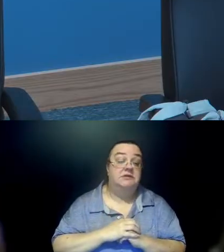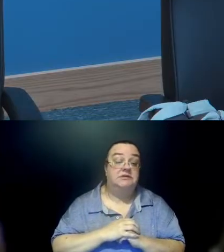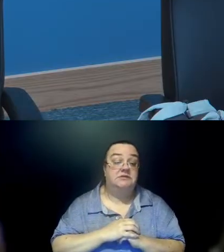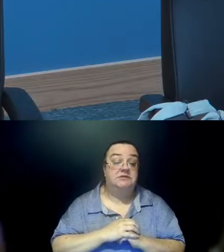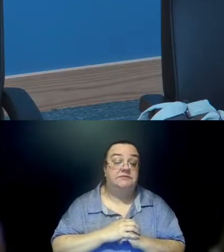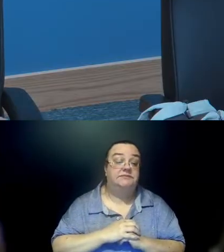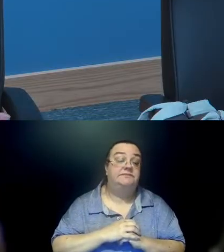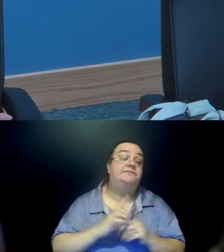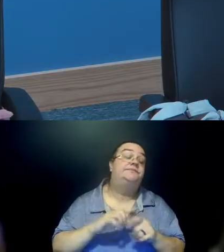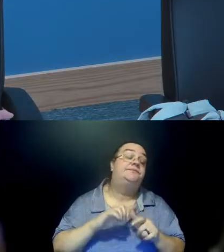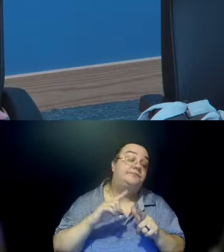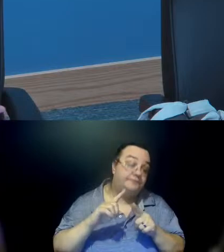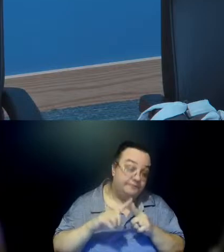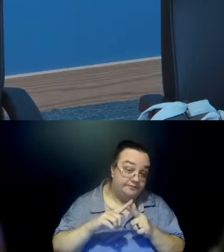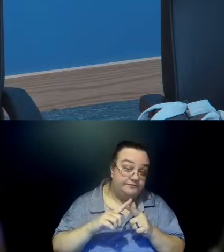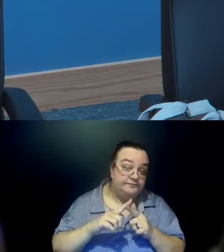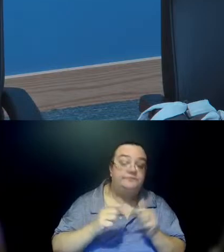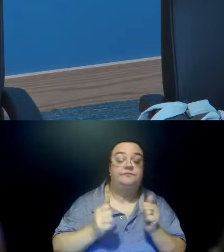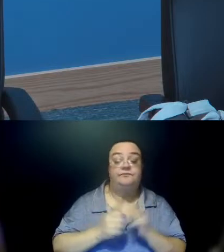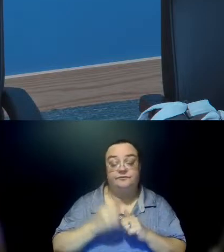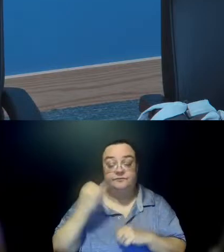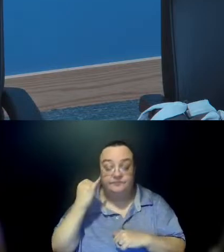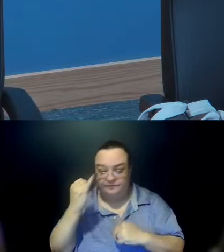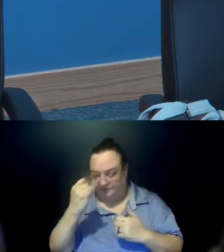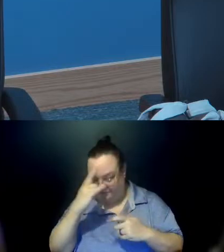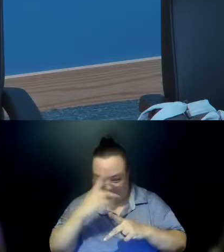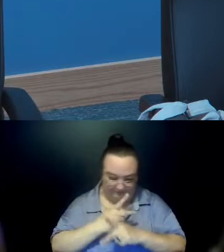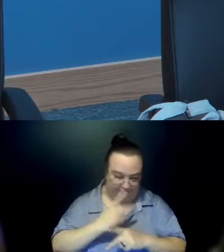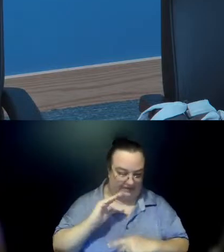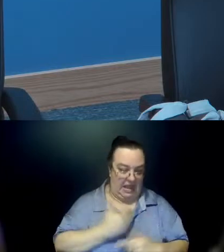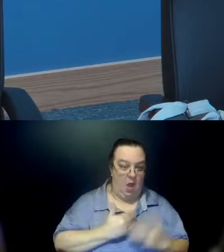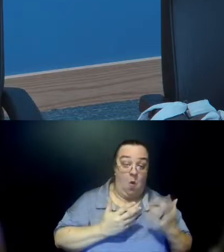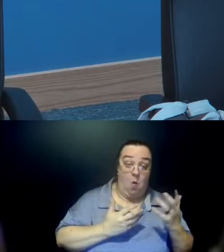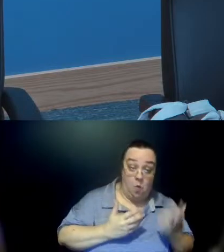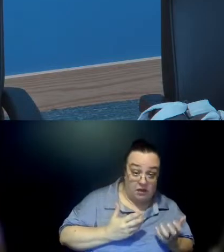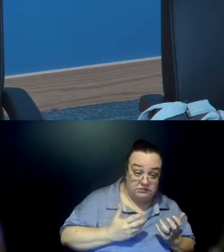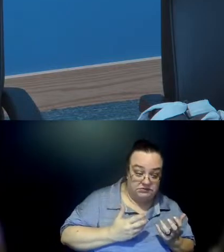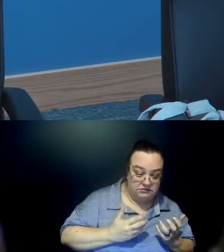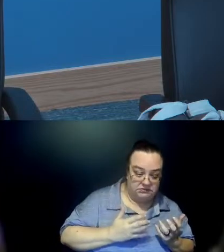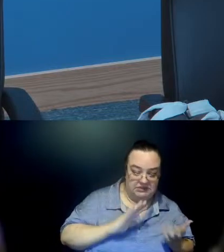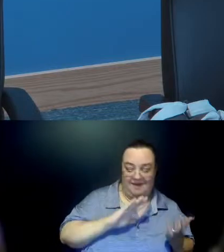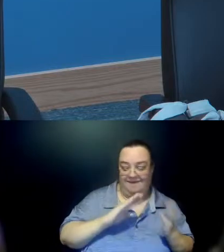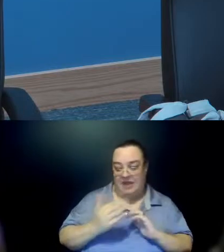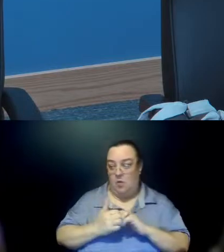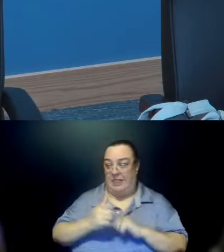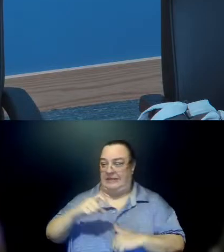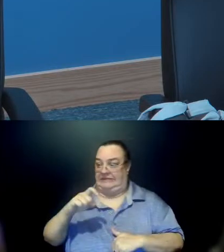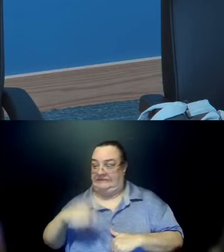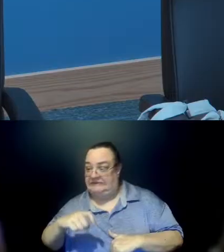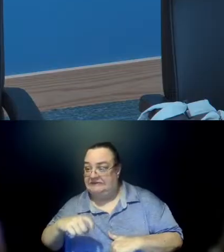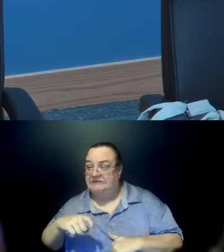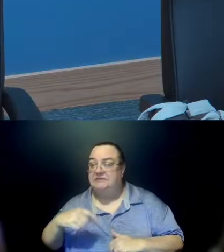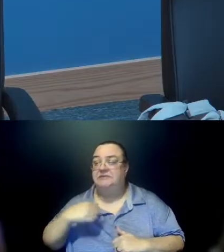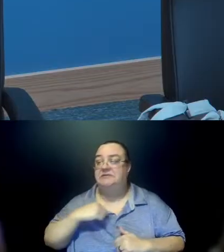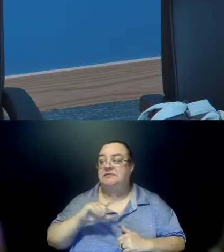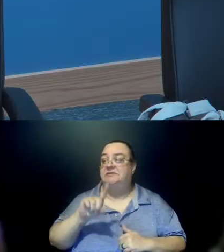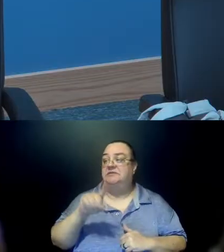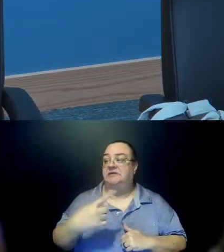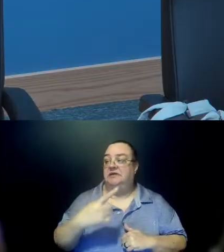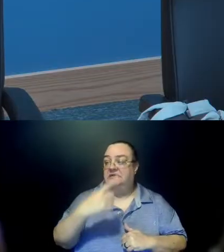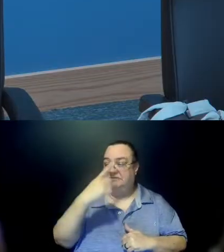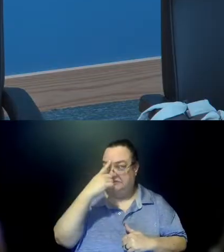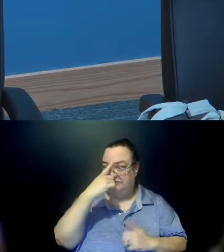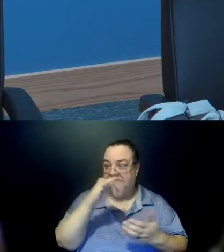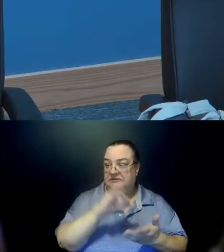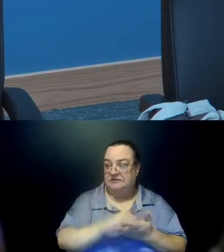and then with the idea of figuring out what our wants and versus our needs are, I just think that we really need